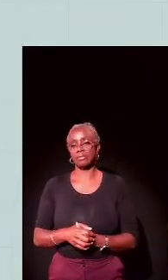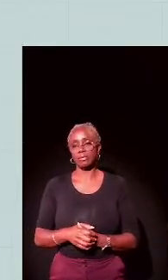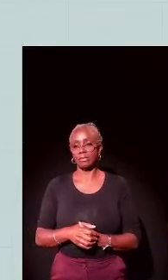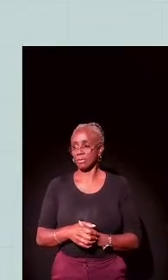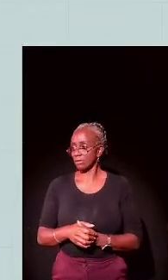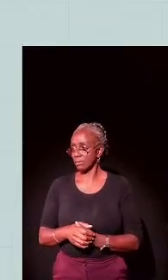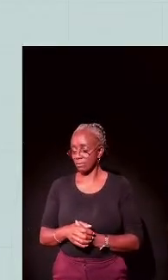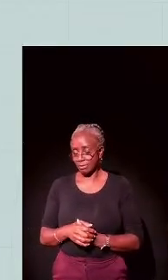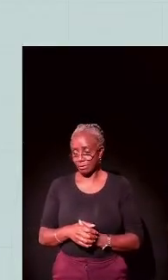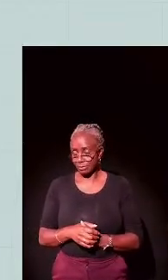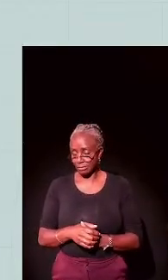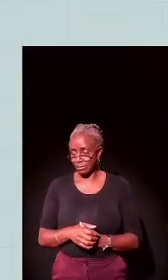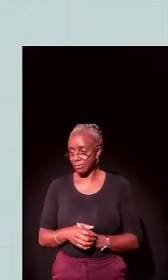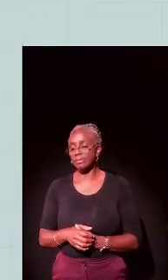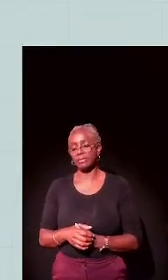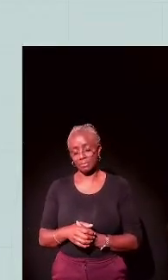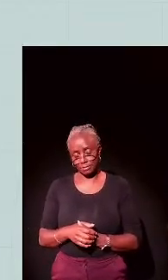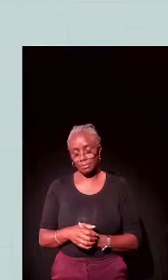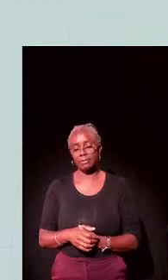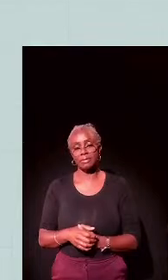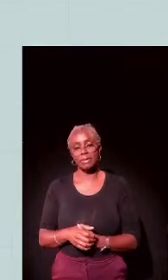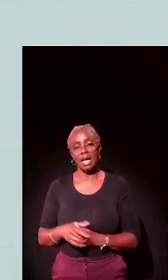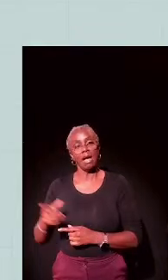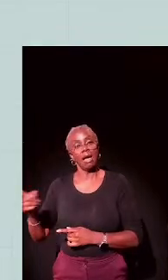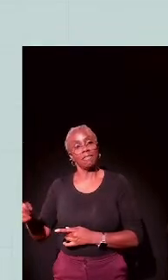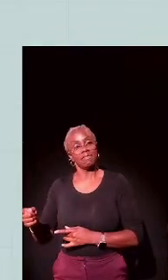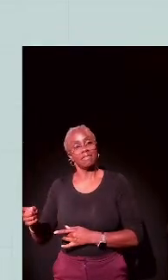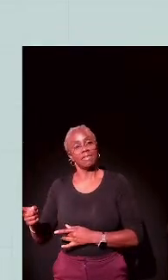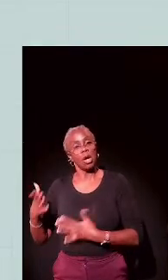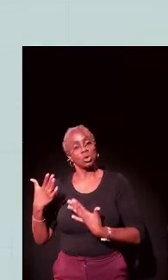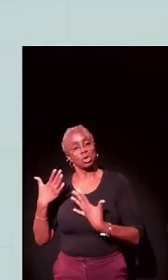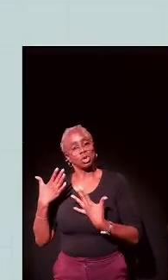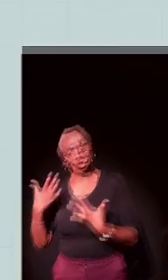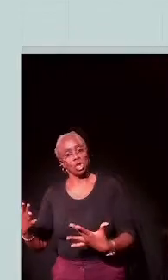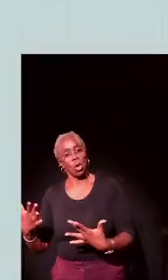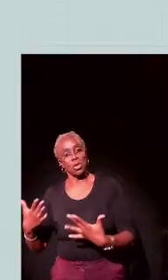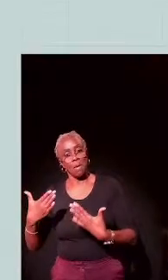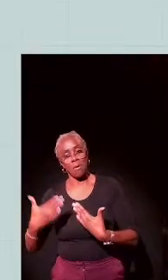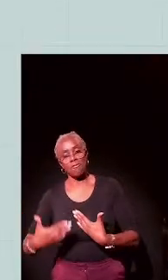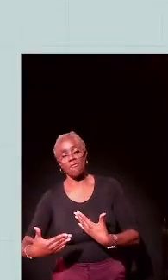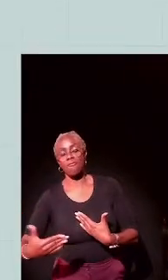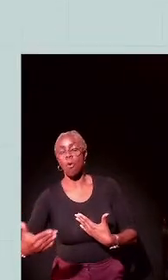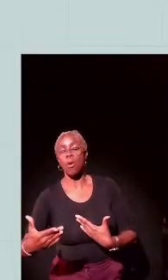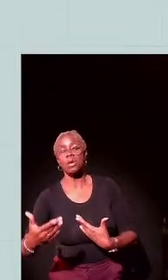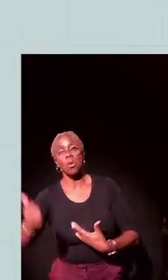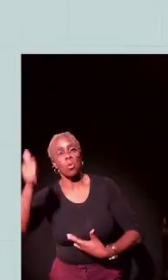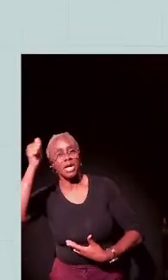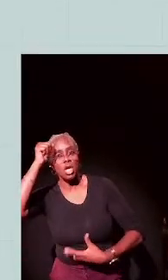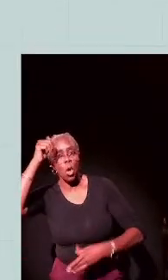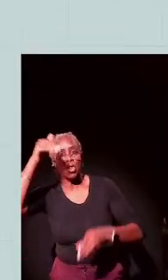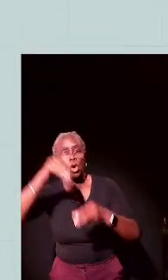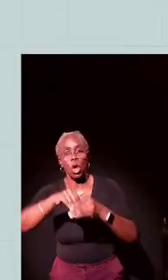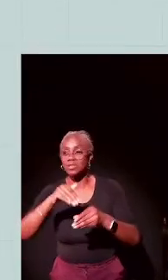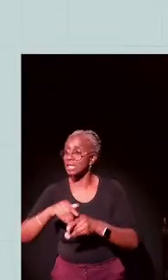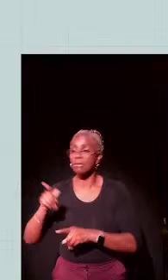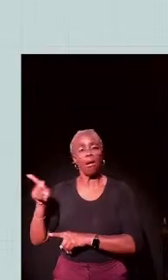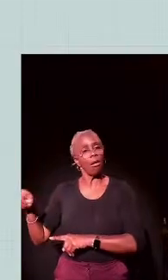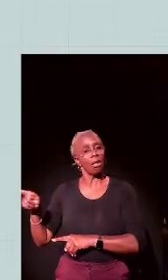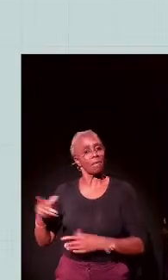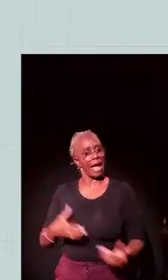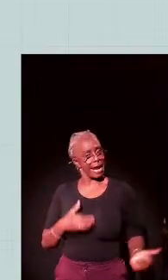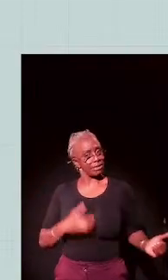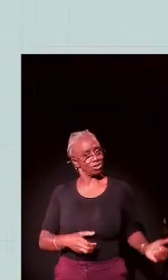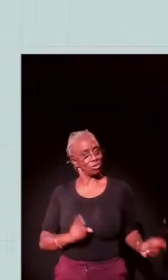Maybe this is a good time to quickly demonstrate it so that moving forward we kind of have context of what this instrument actually is.